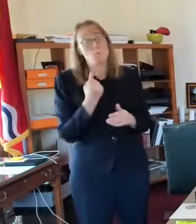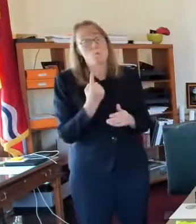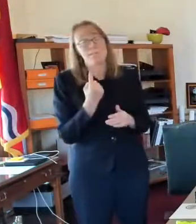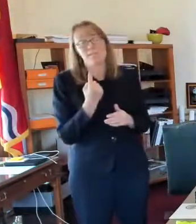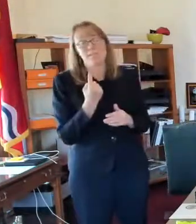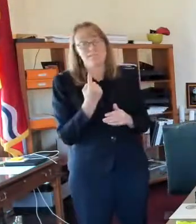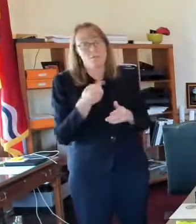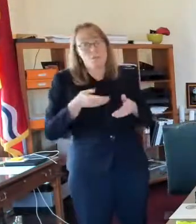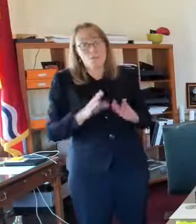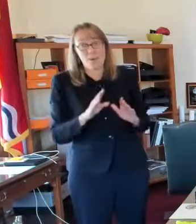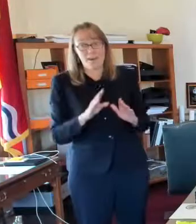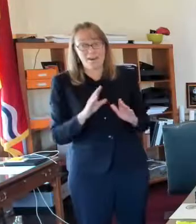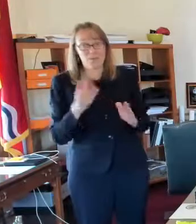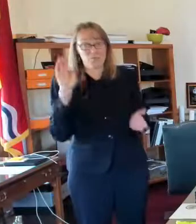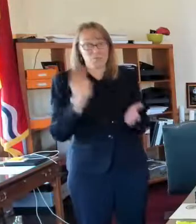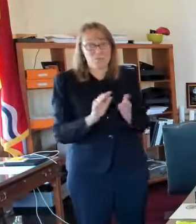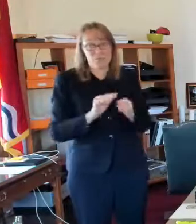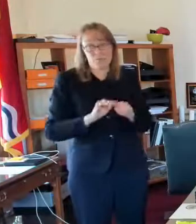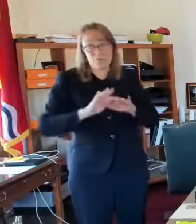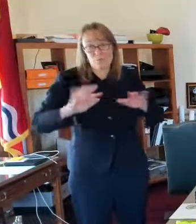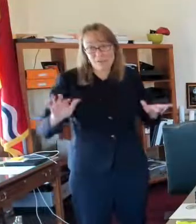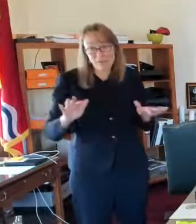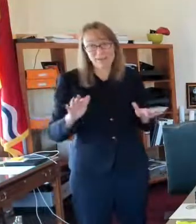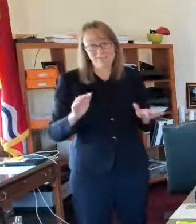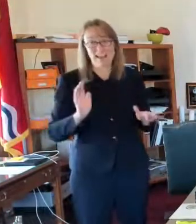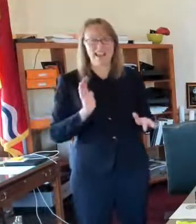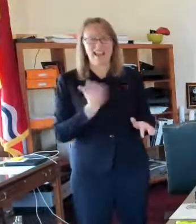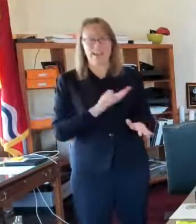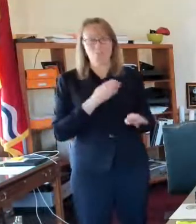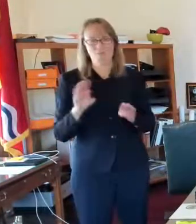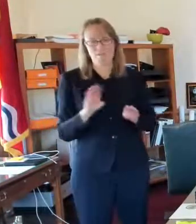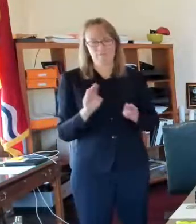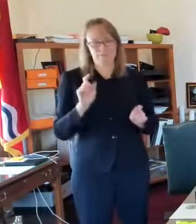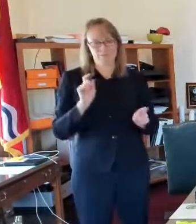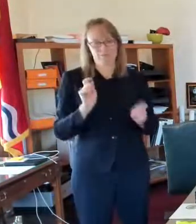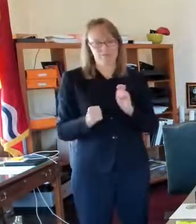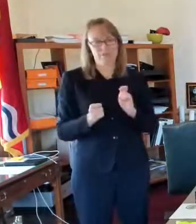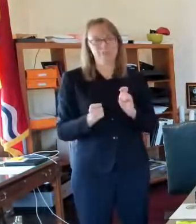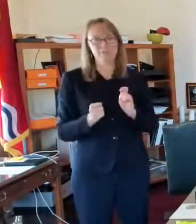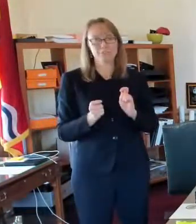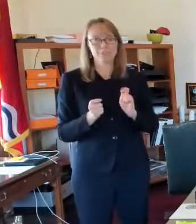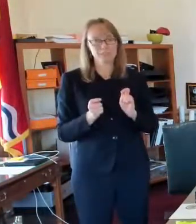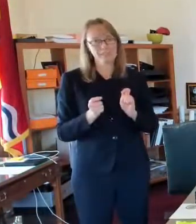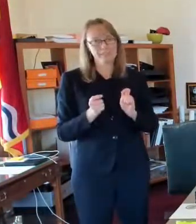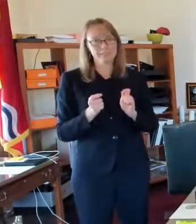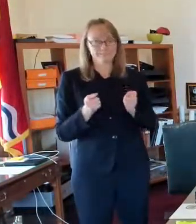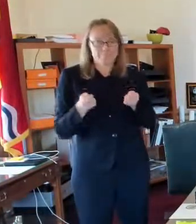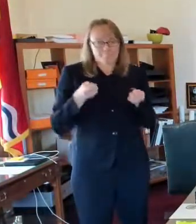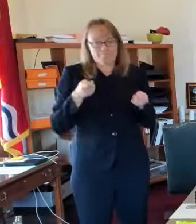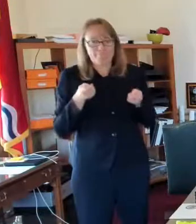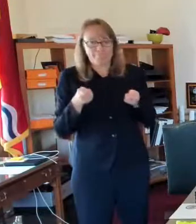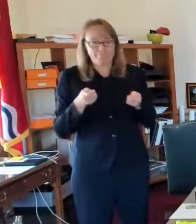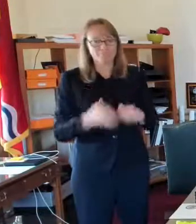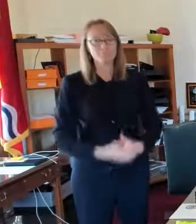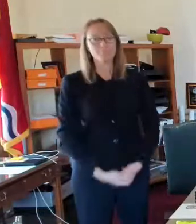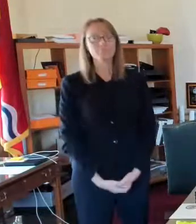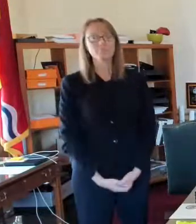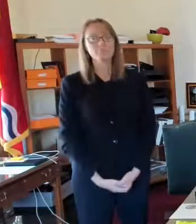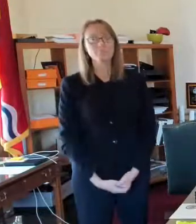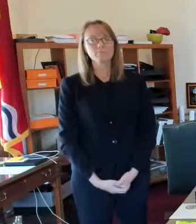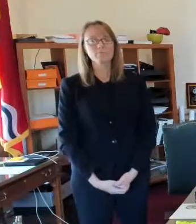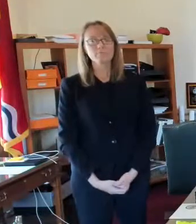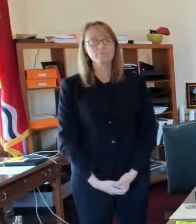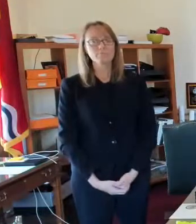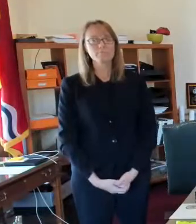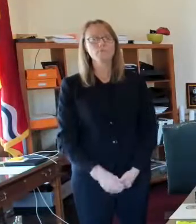okay, enough of that gloom and doom for today, but a couple of other things related to COVID. One